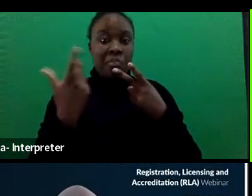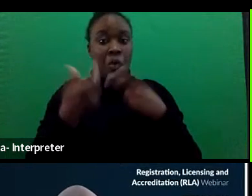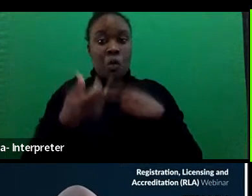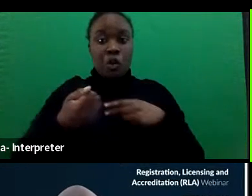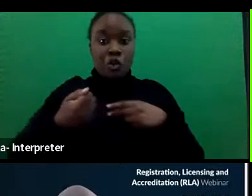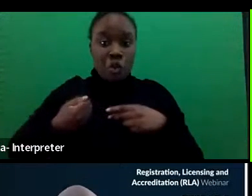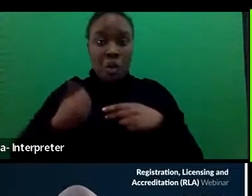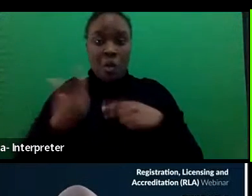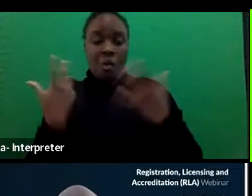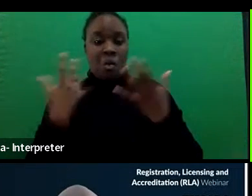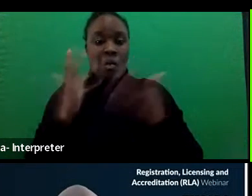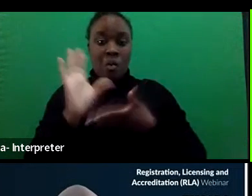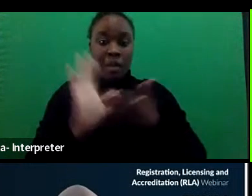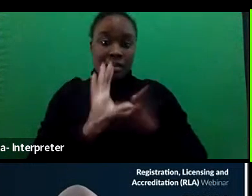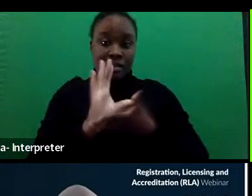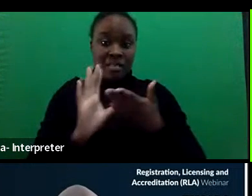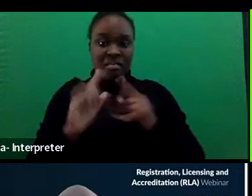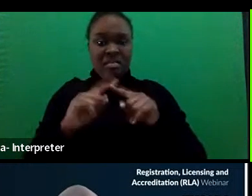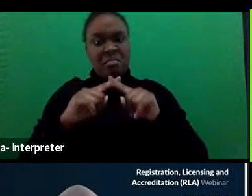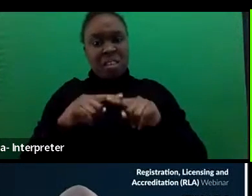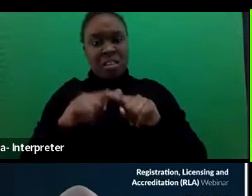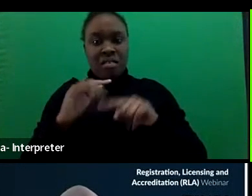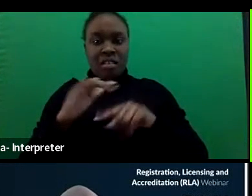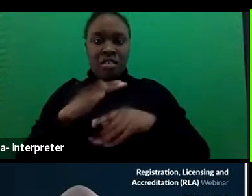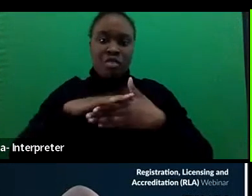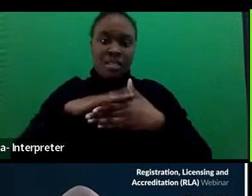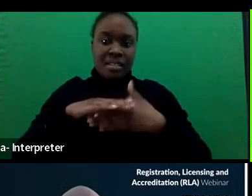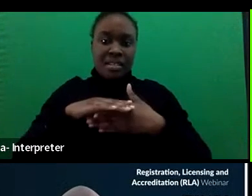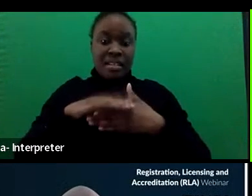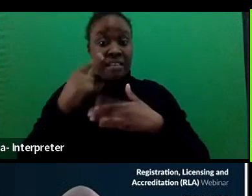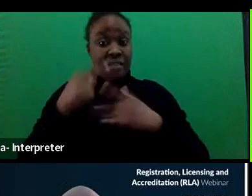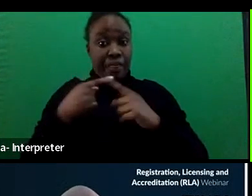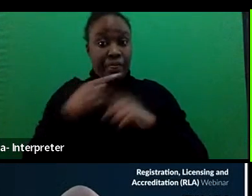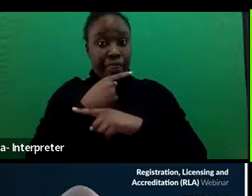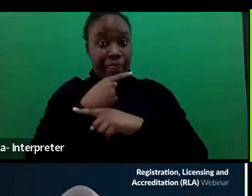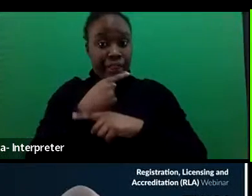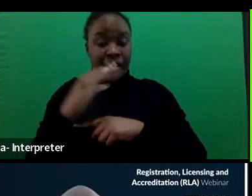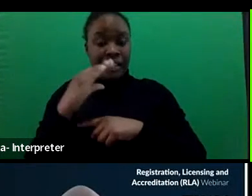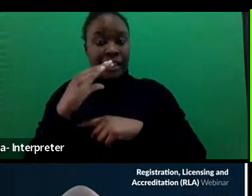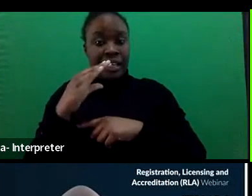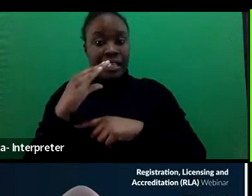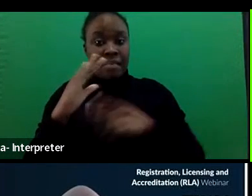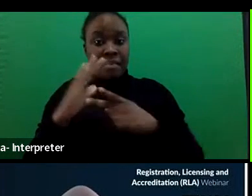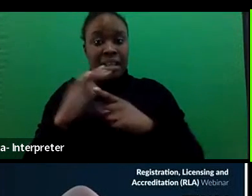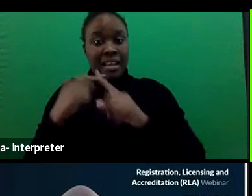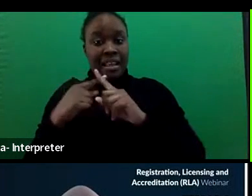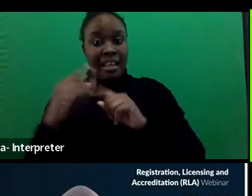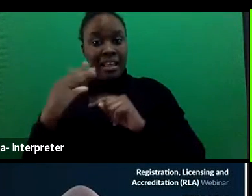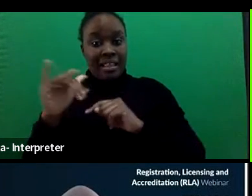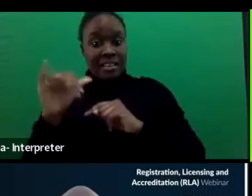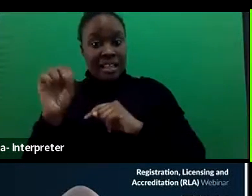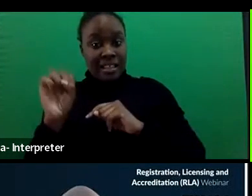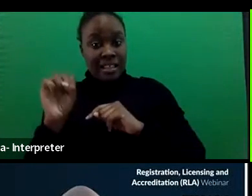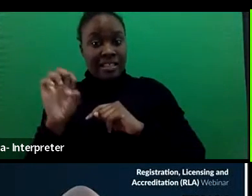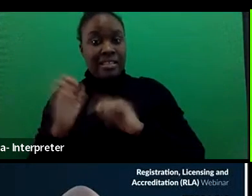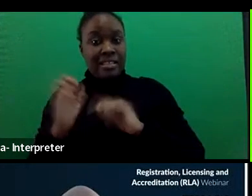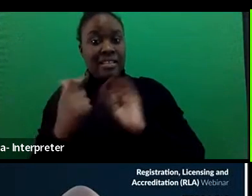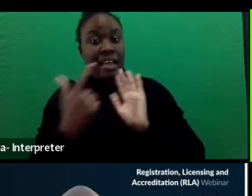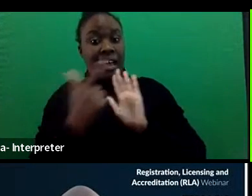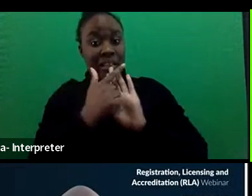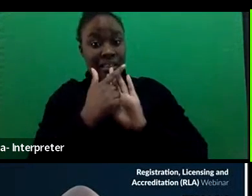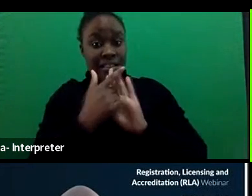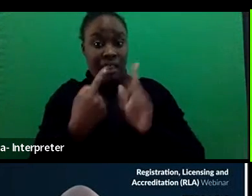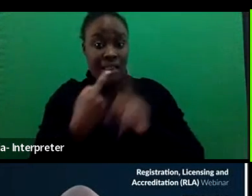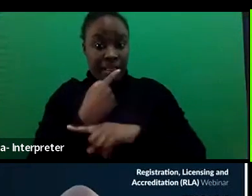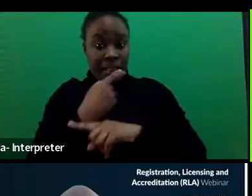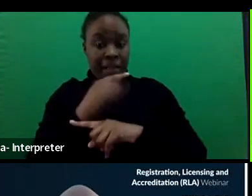on various situations. If there's any contravention of the Customs and Excise Act, then it can be